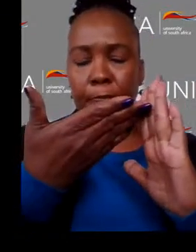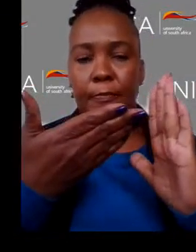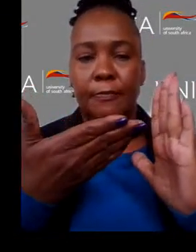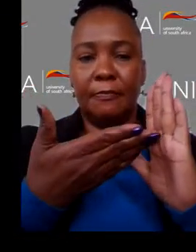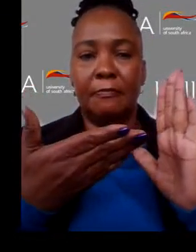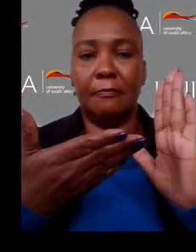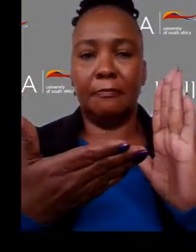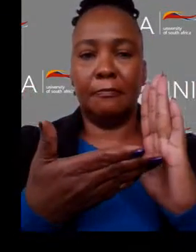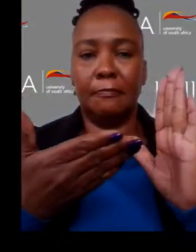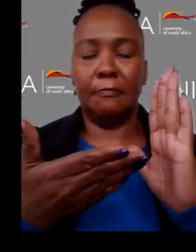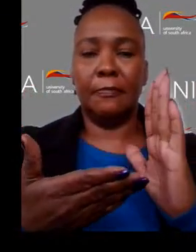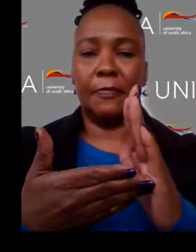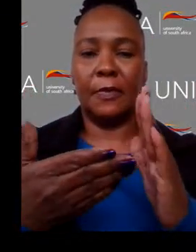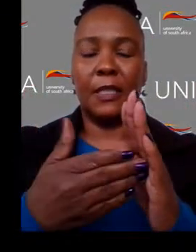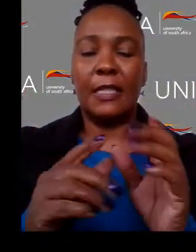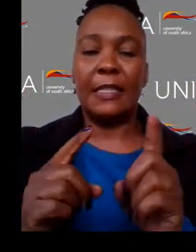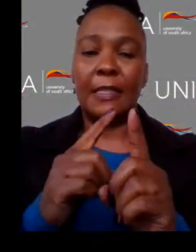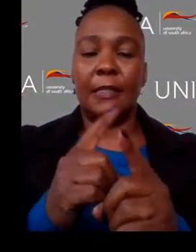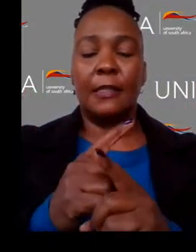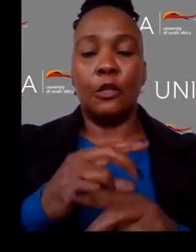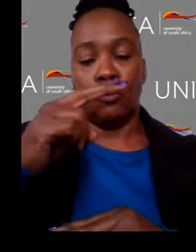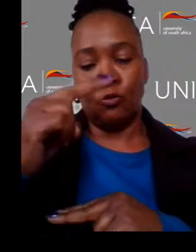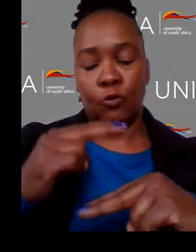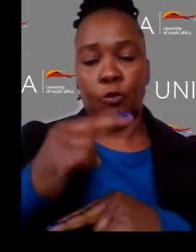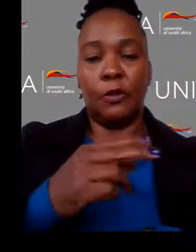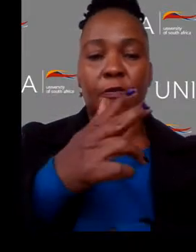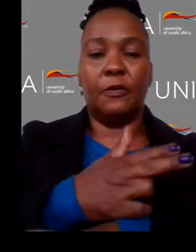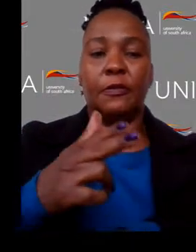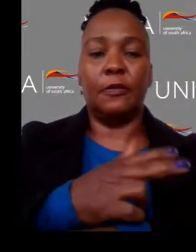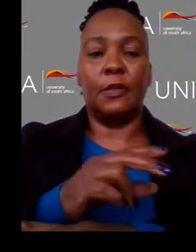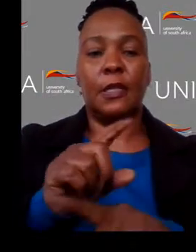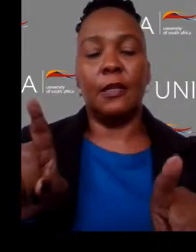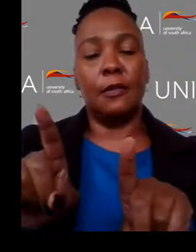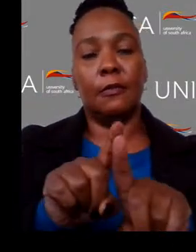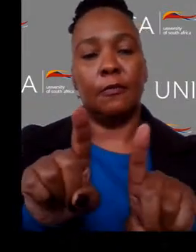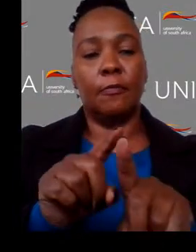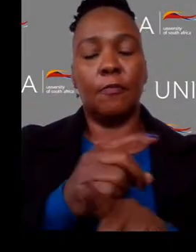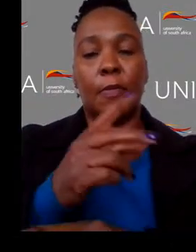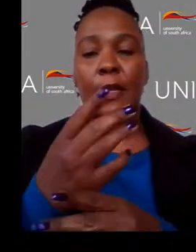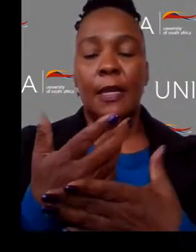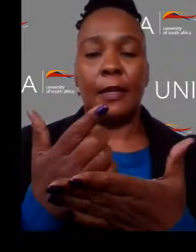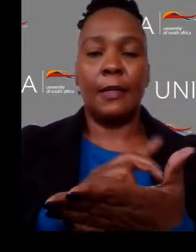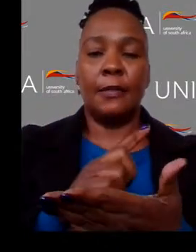instructions and short videos. So we're looking now, for instance, at lesson 2,